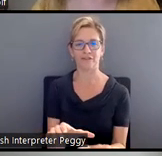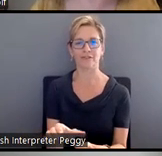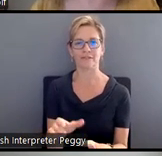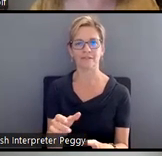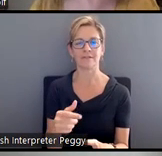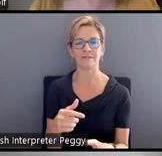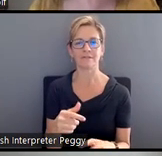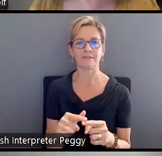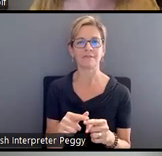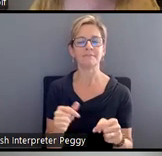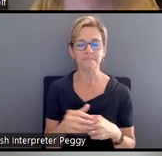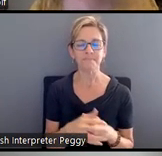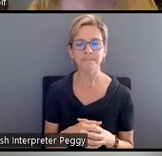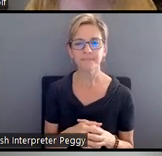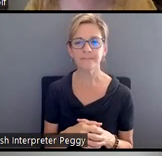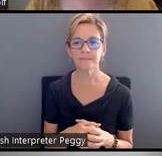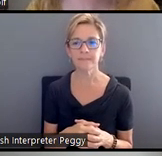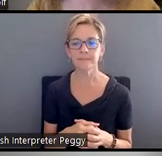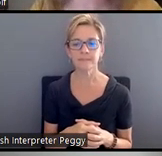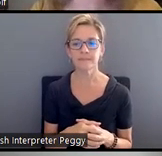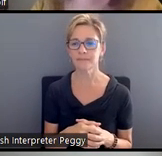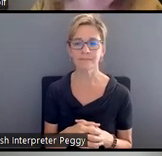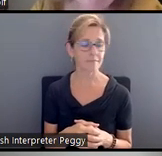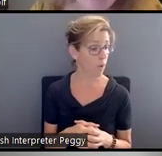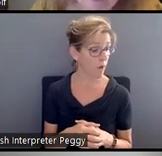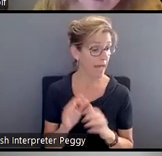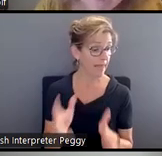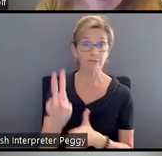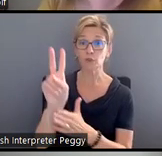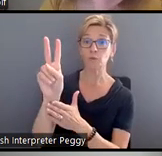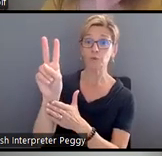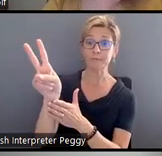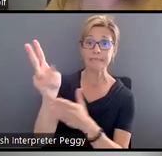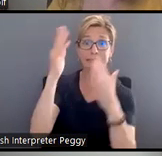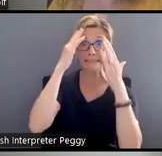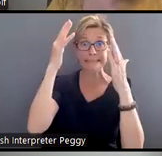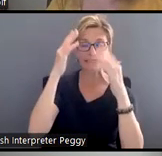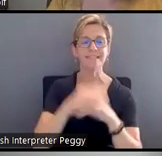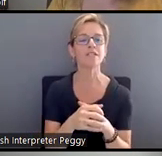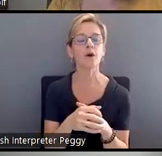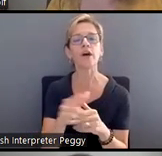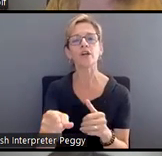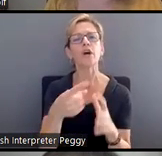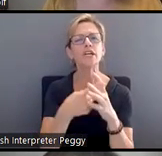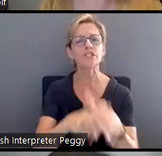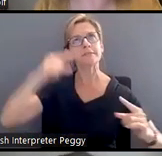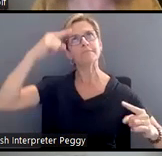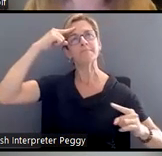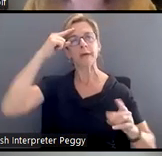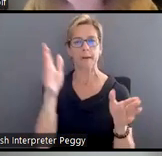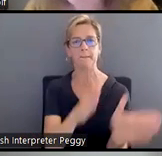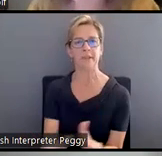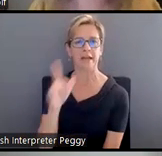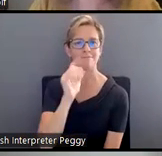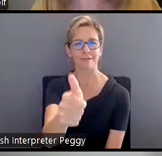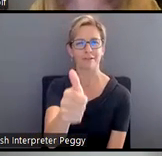many people do that. So we've got just, oh gosh, 2 minutes. Take 2 minutes to start a plan and think about that. I'd